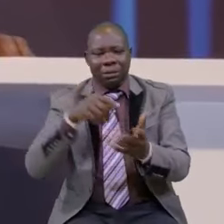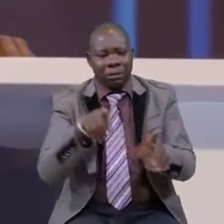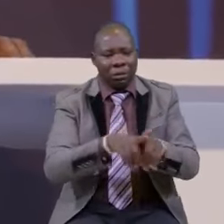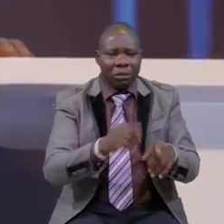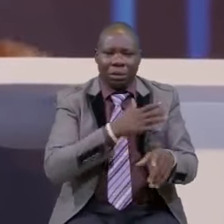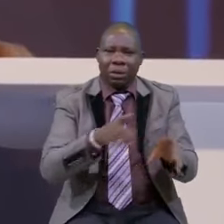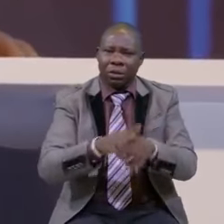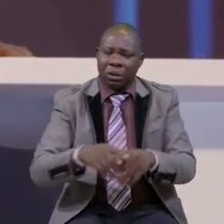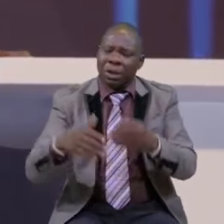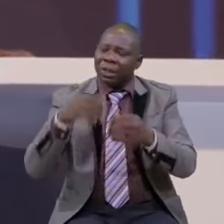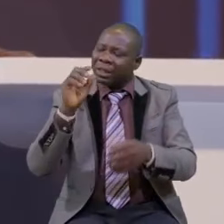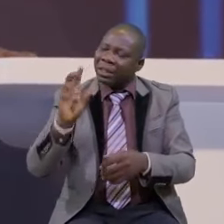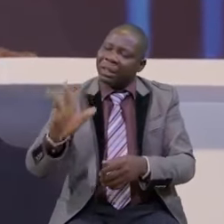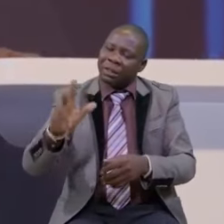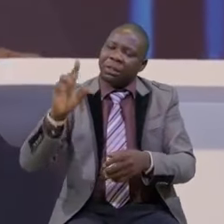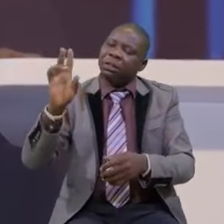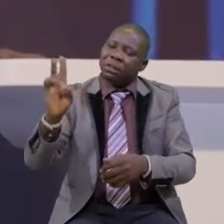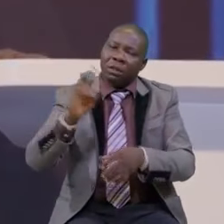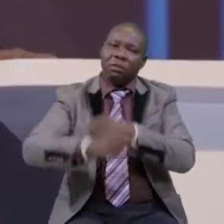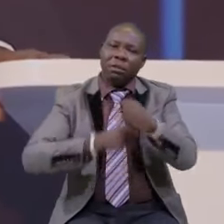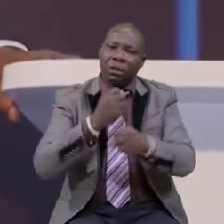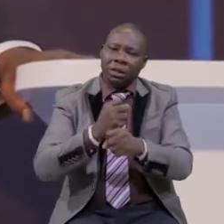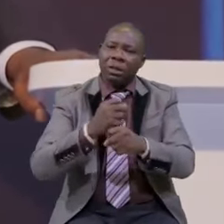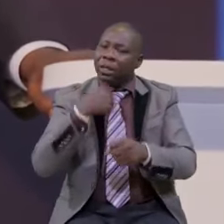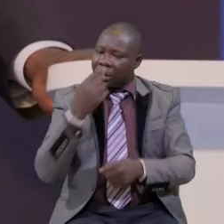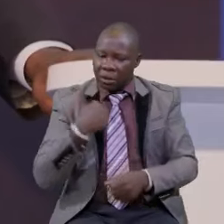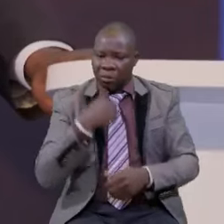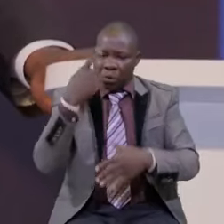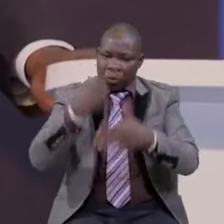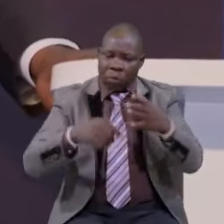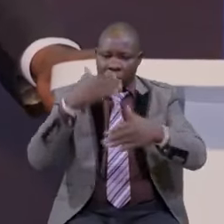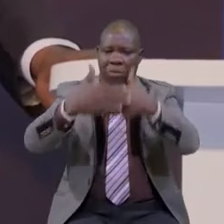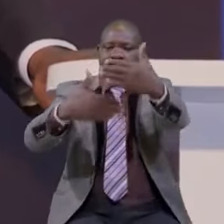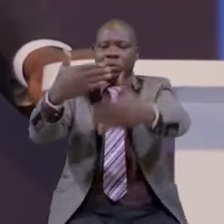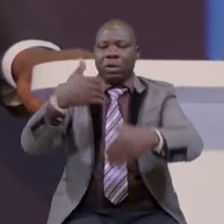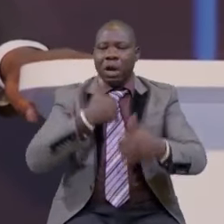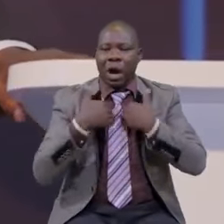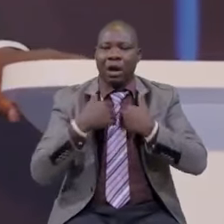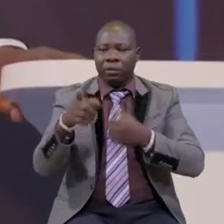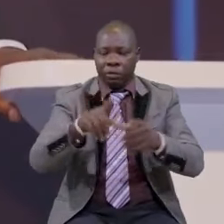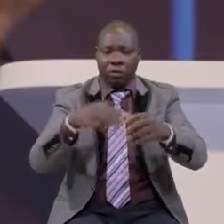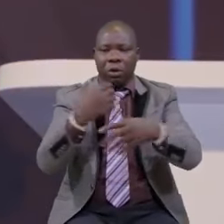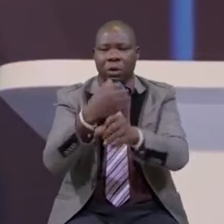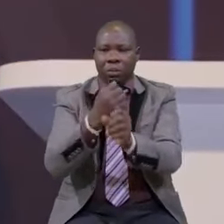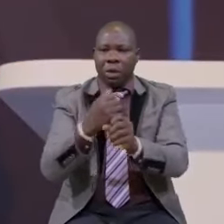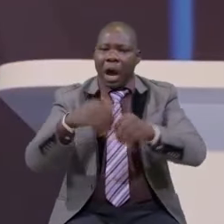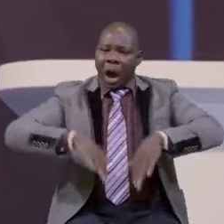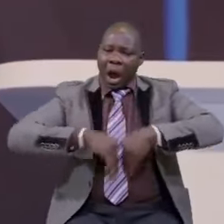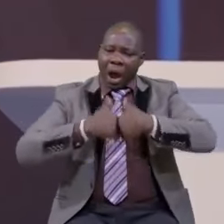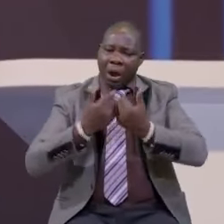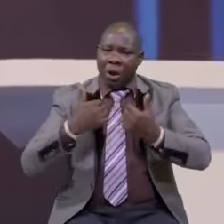the 37 years, tell me, what improvement have you made? Have you grown in the Lord? No,